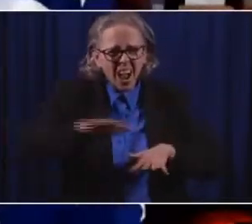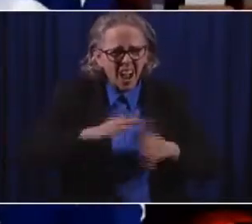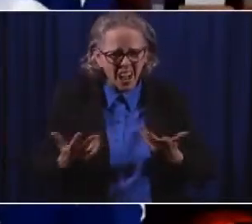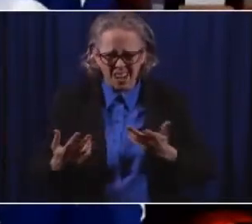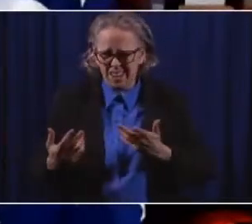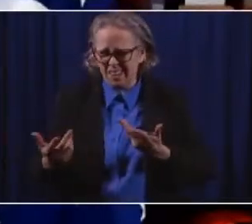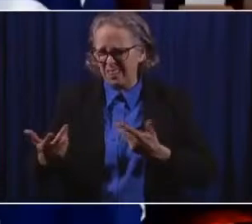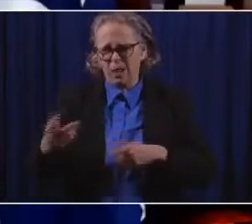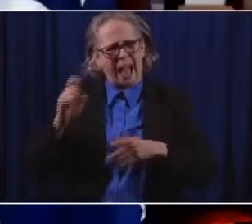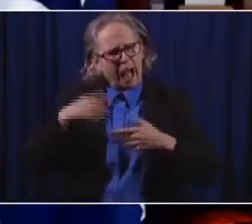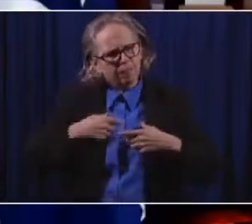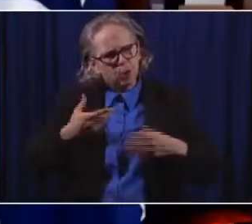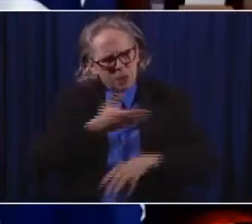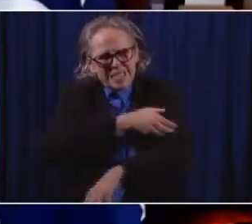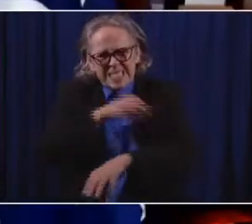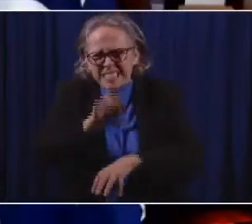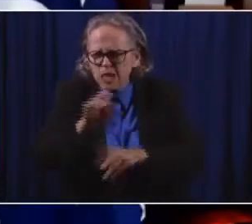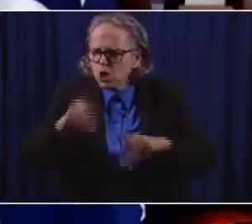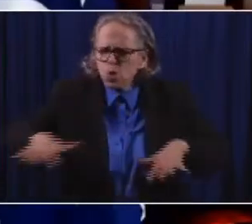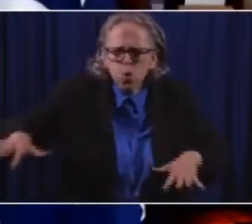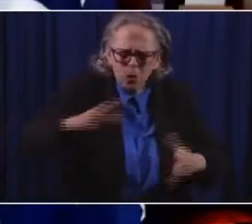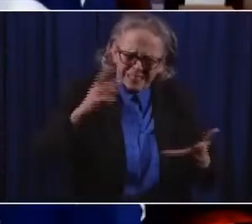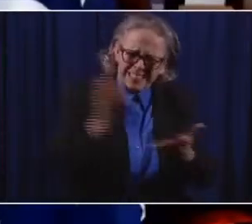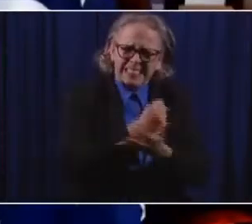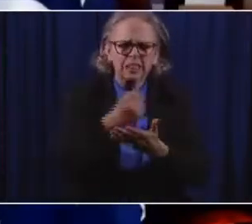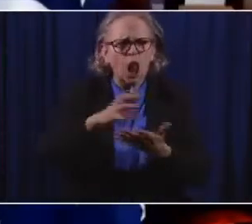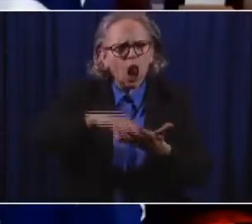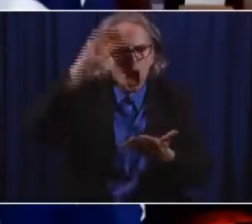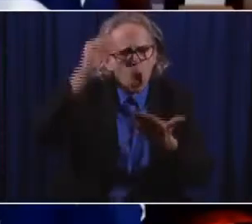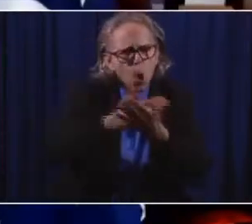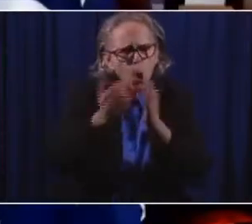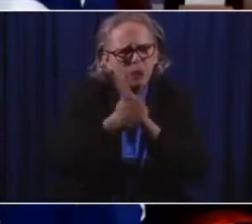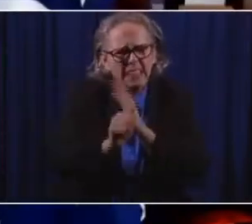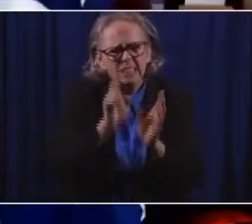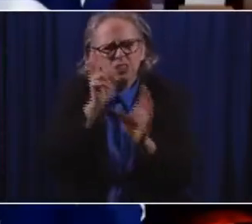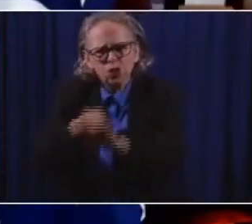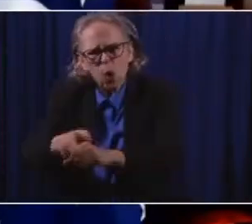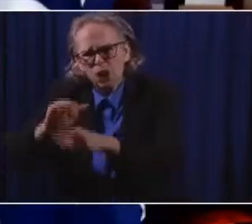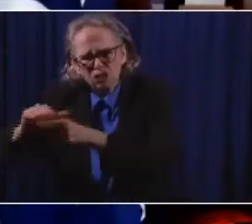and to help themselves in the economy. And this is one way to do it.